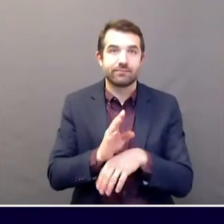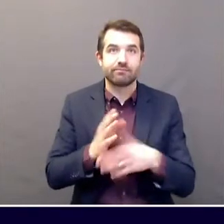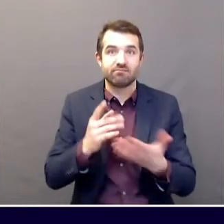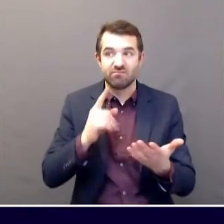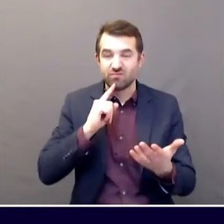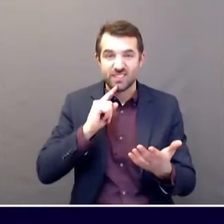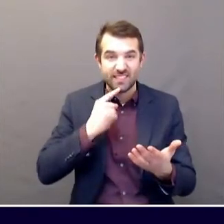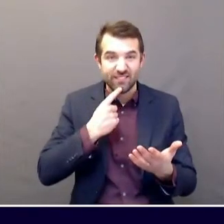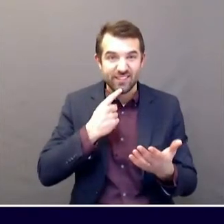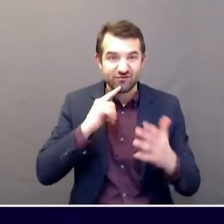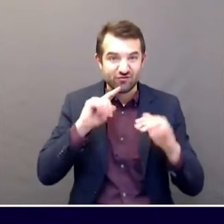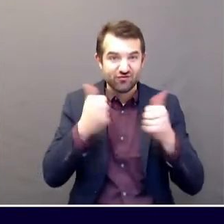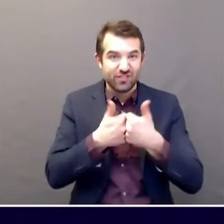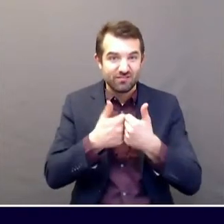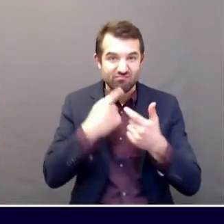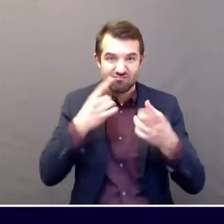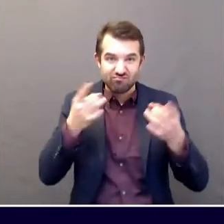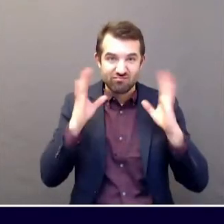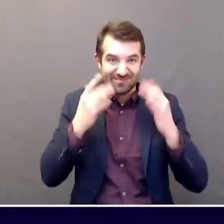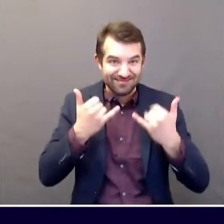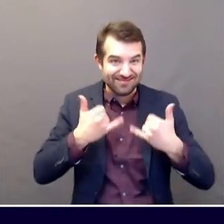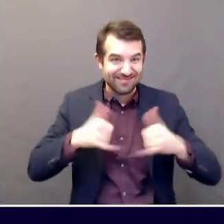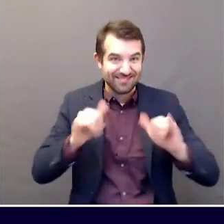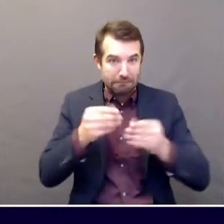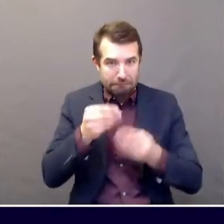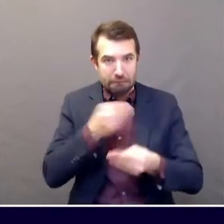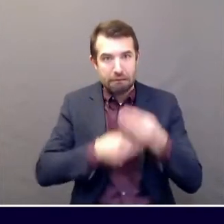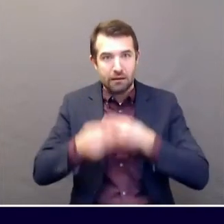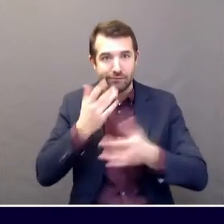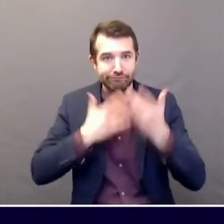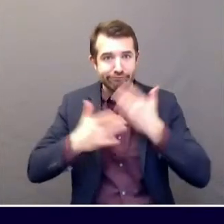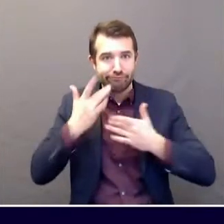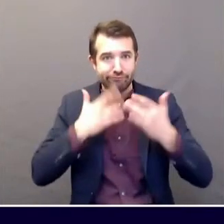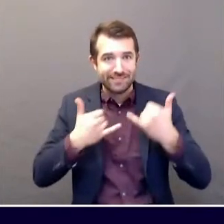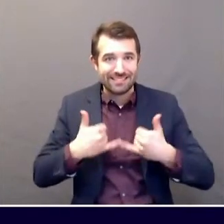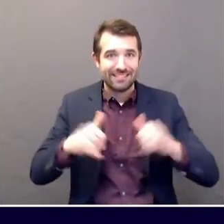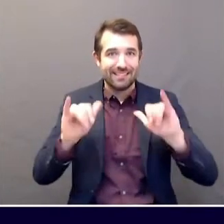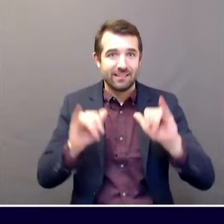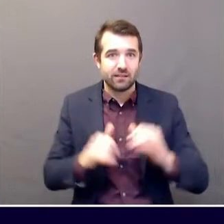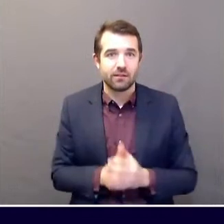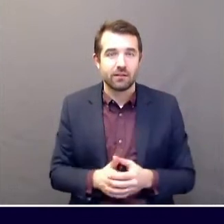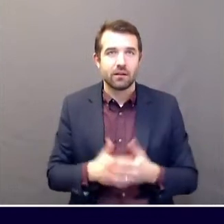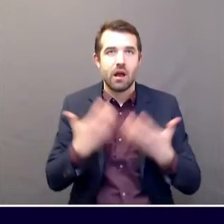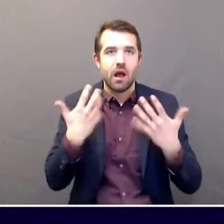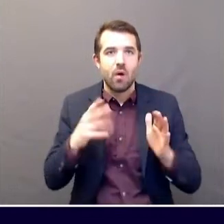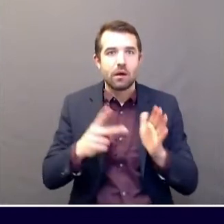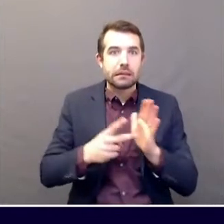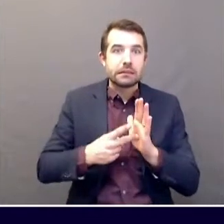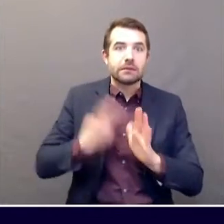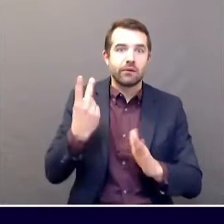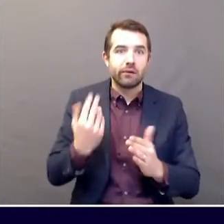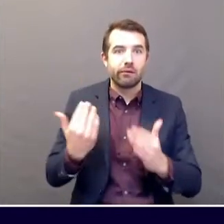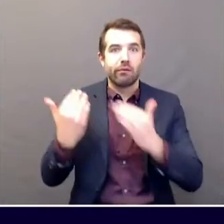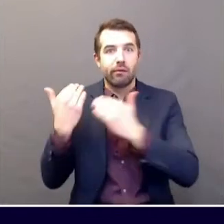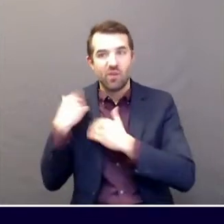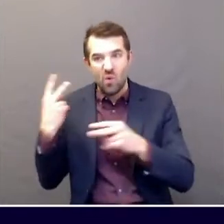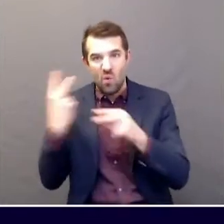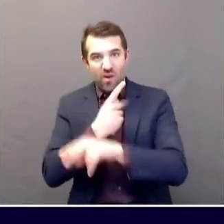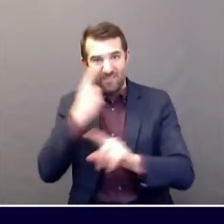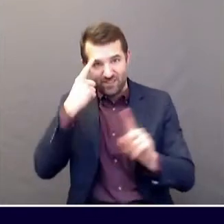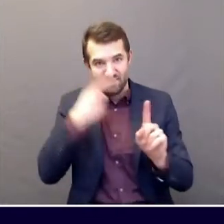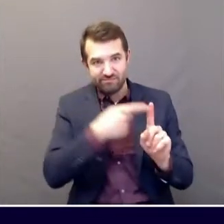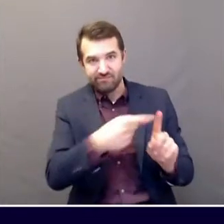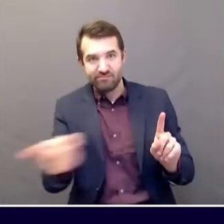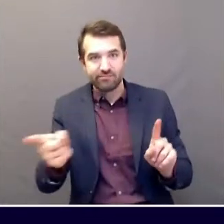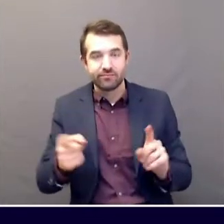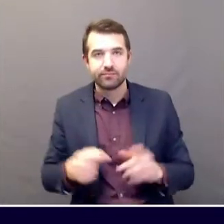serious challenges still, financial challenges. I don't want to double burden them. We've talked about the double benefit of